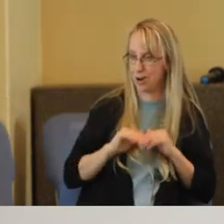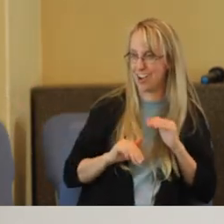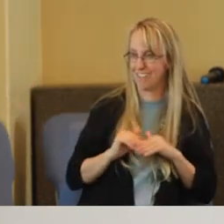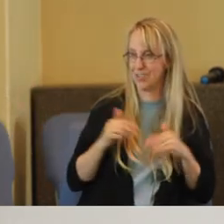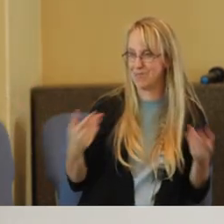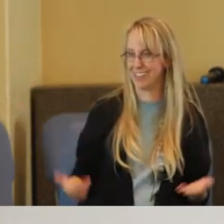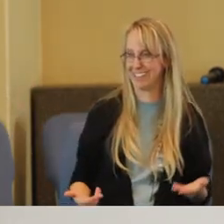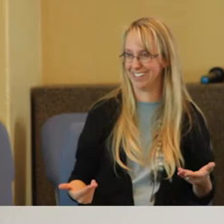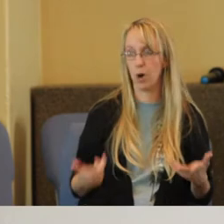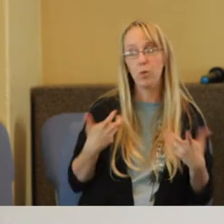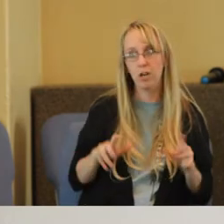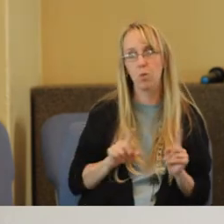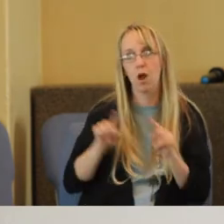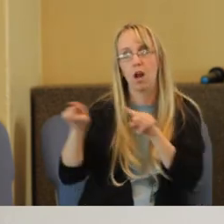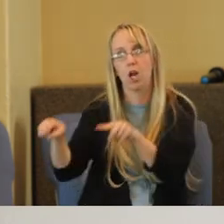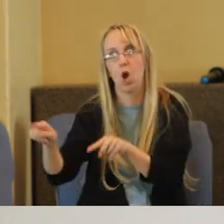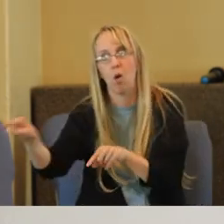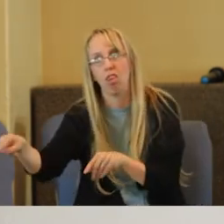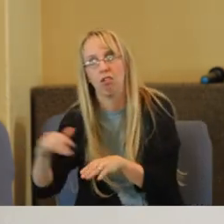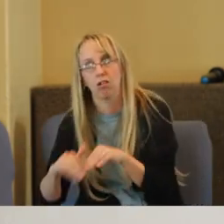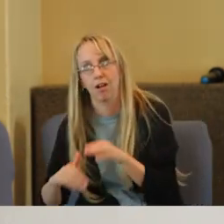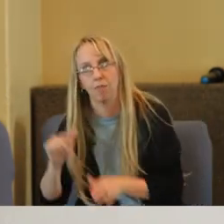comfortable.